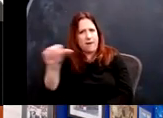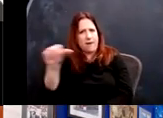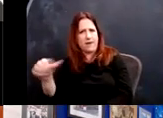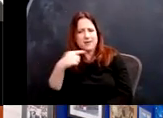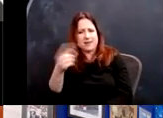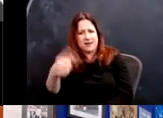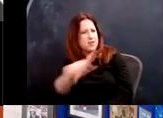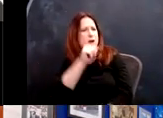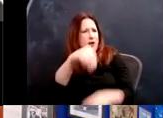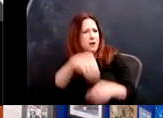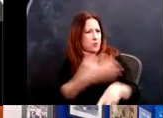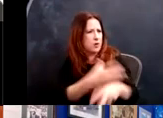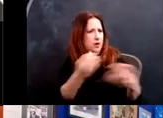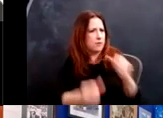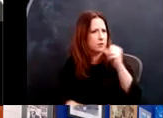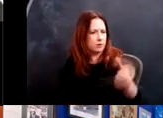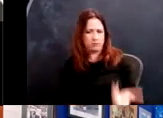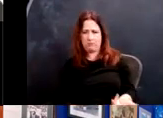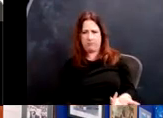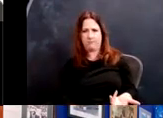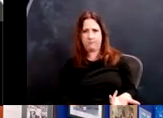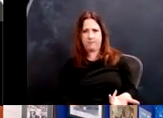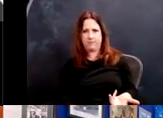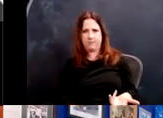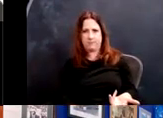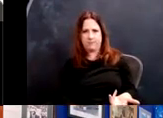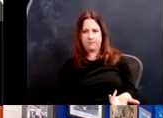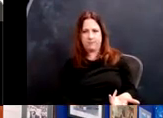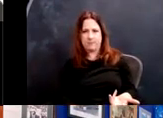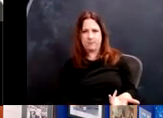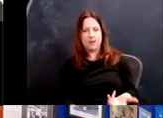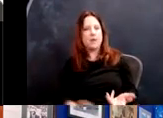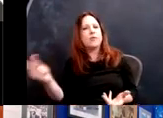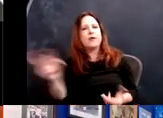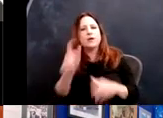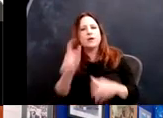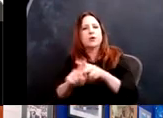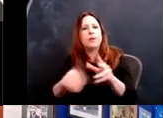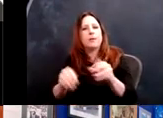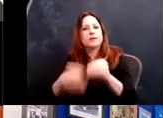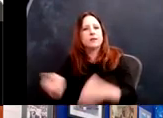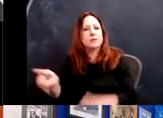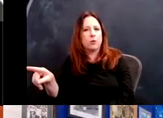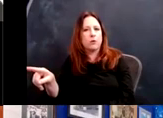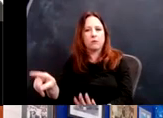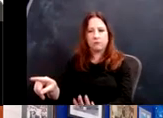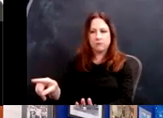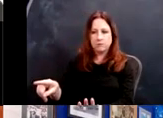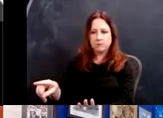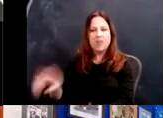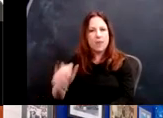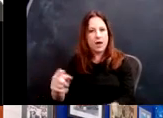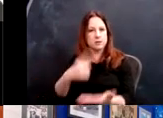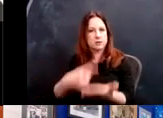not in recovery, no longer attended meetings. I got to facilitate that